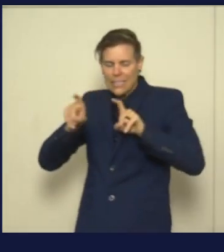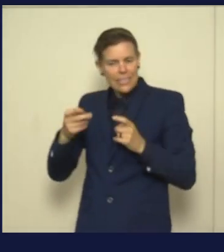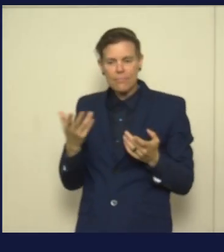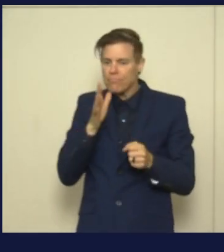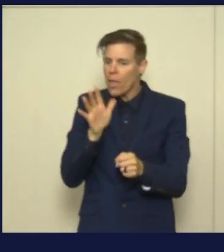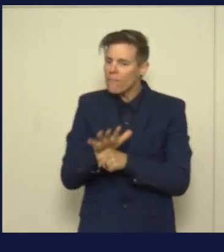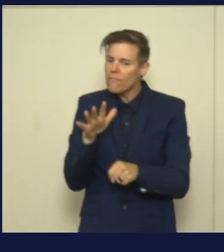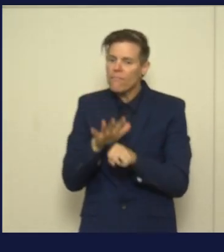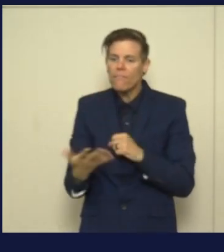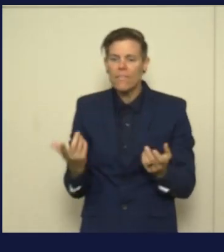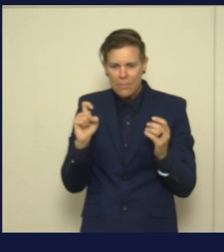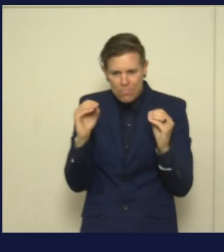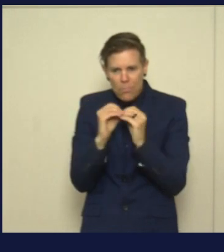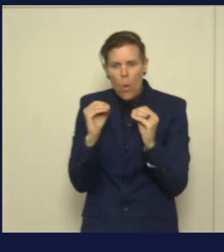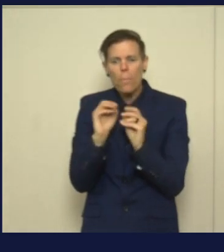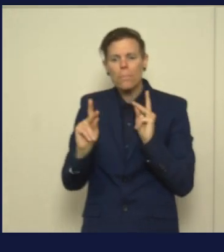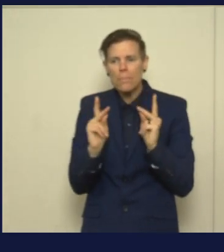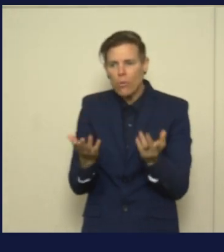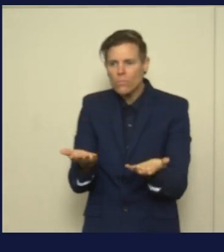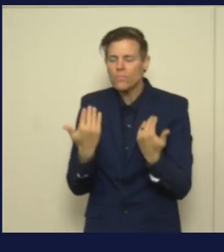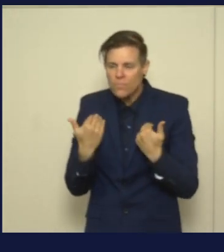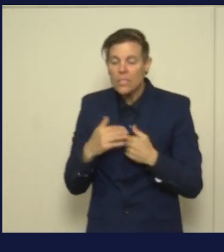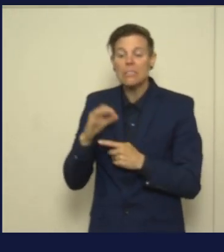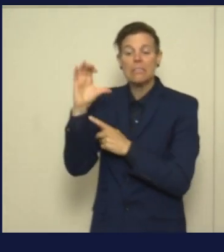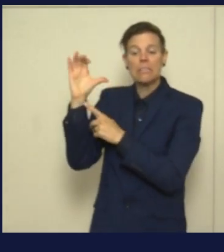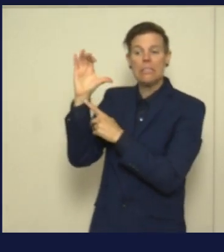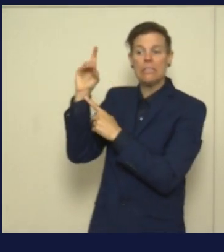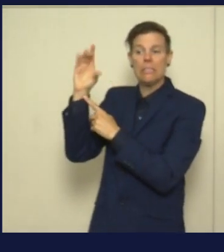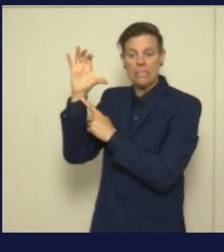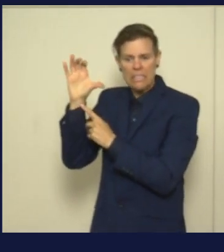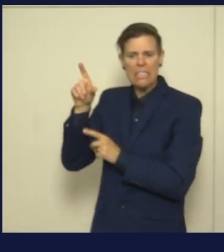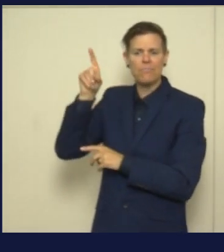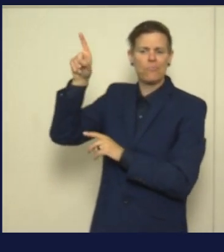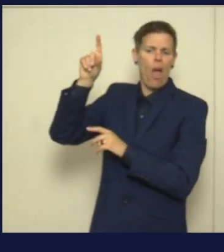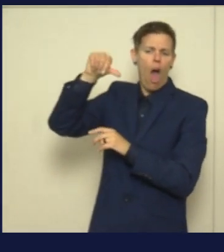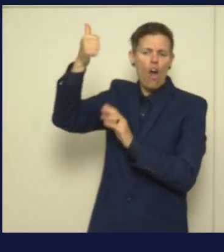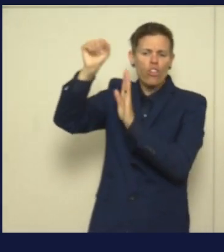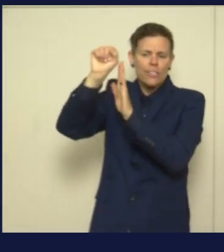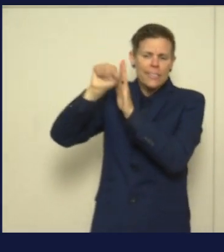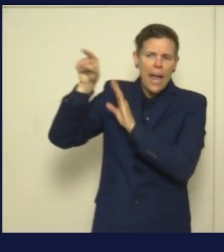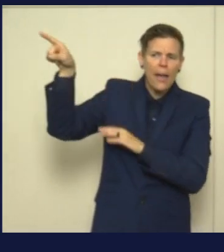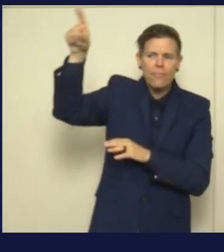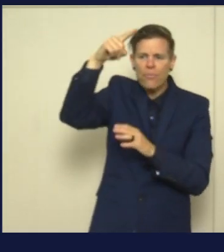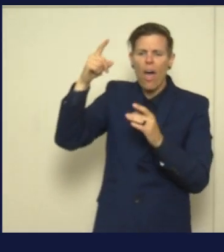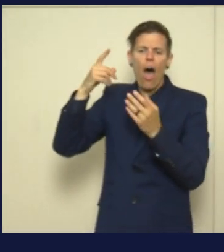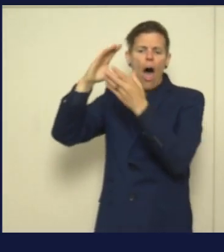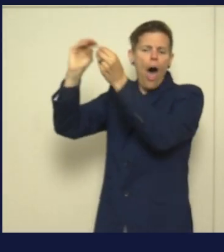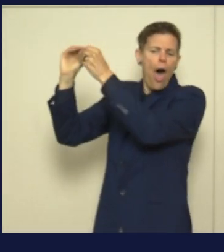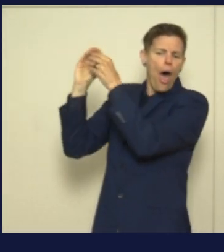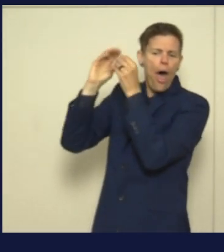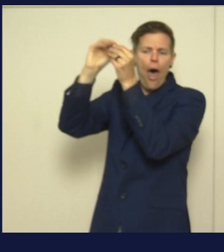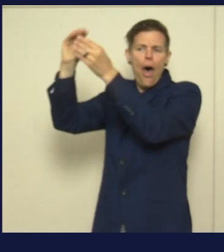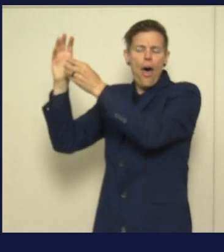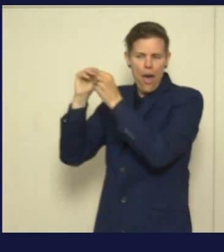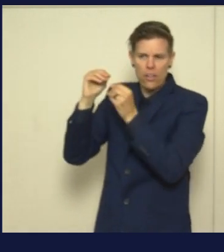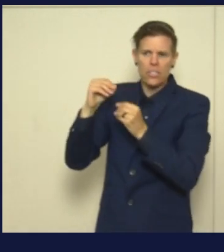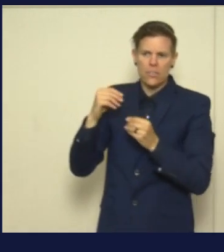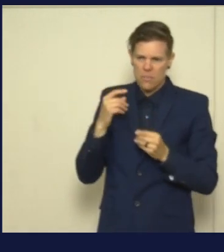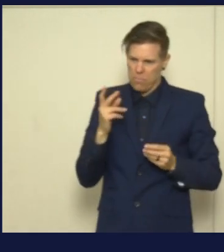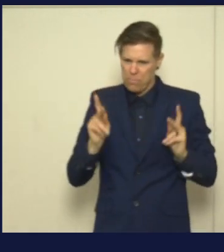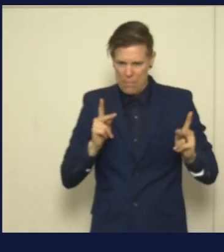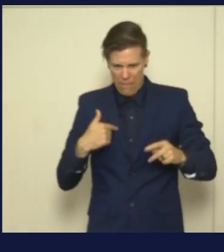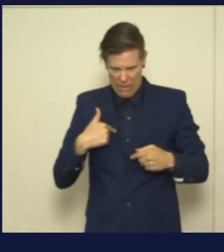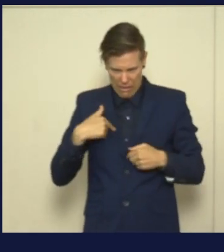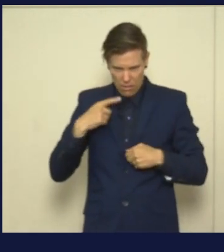context. The CDC, other states, a lot of the national media, it can be very confusing. Do we have enough supplies in the